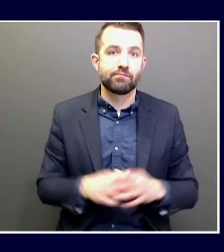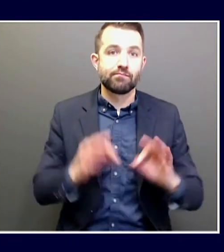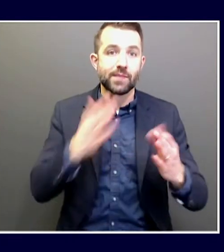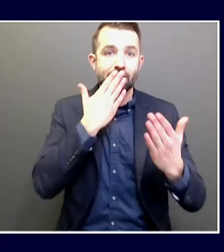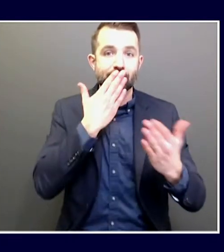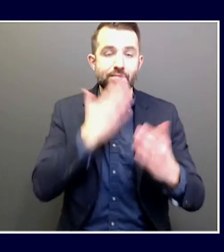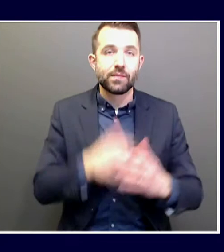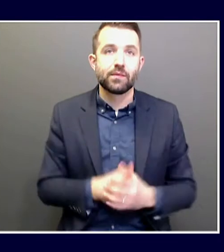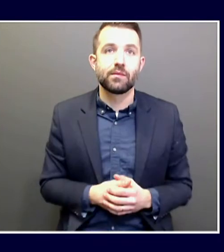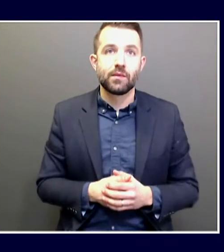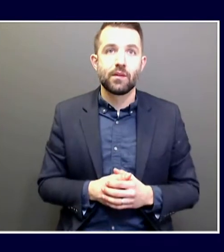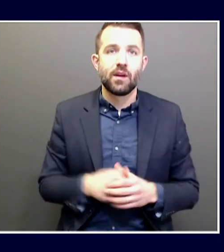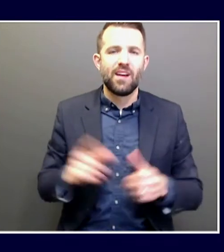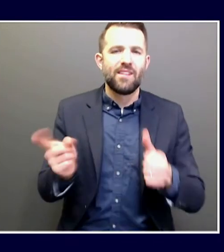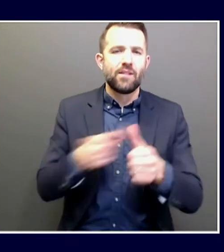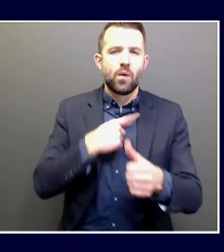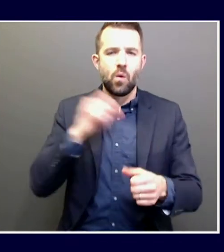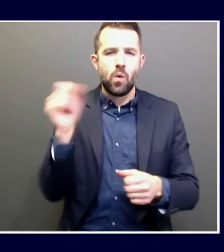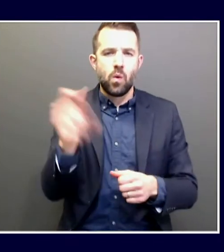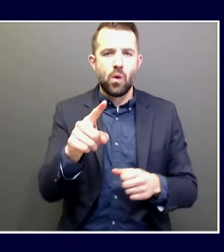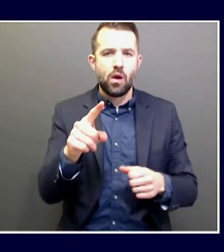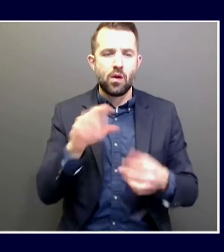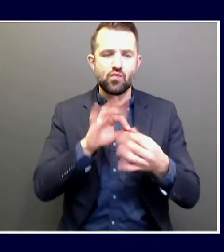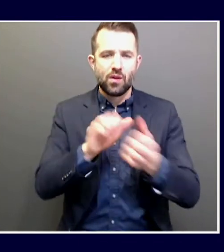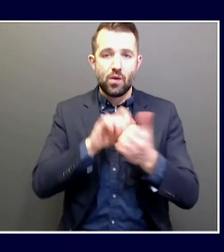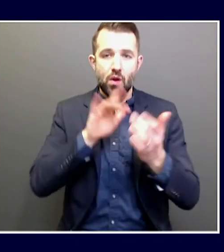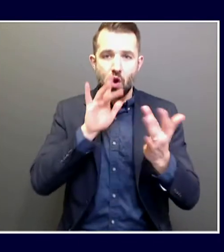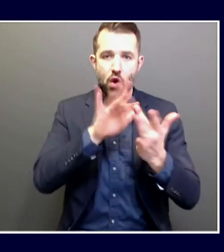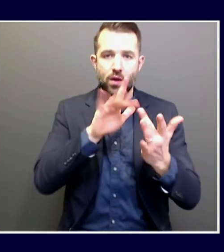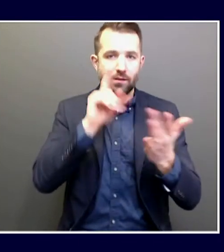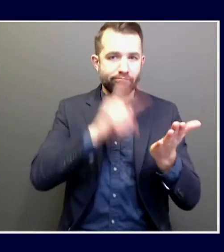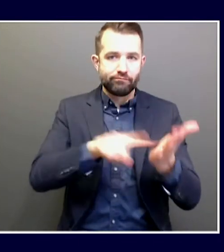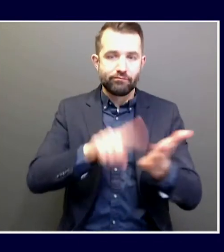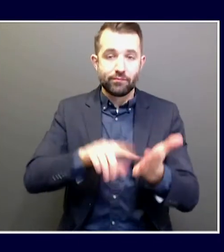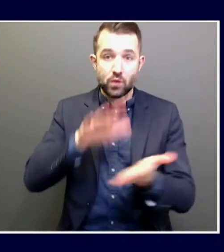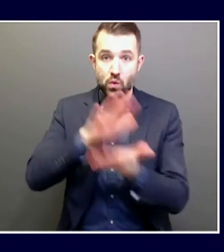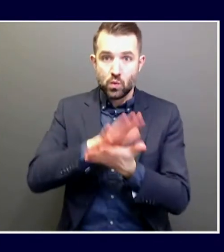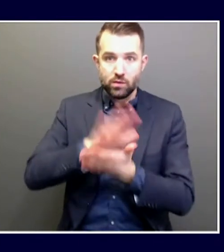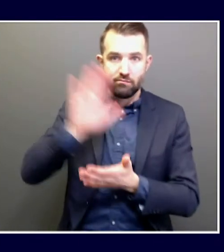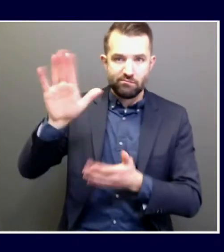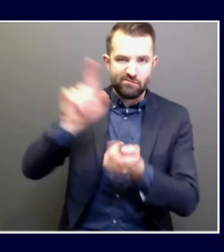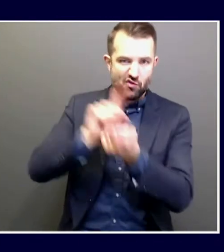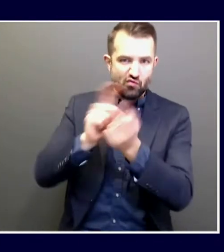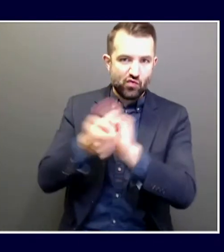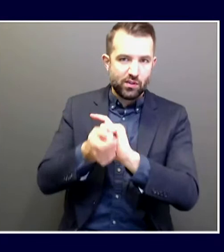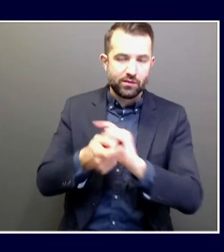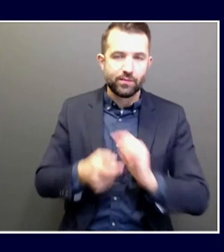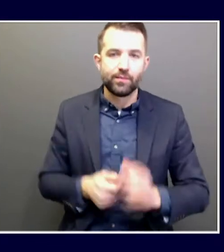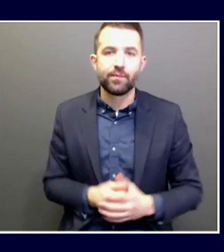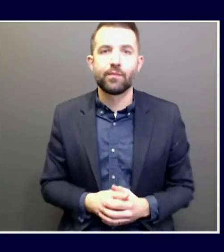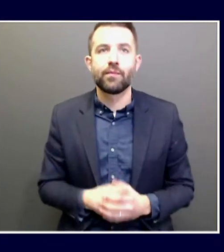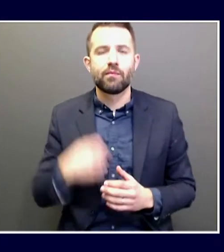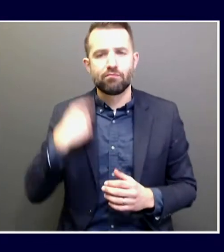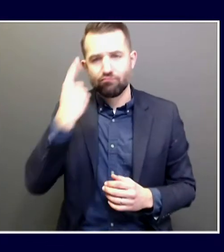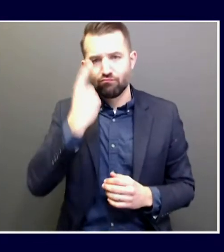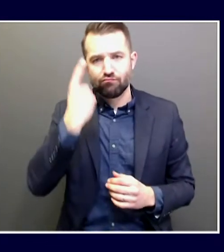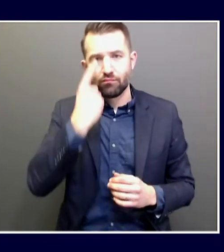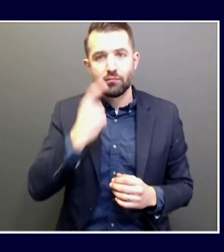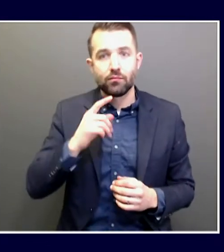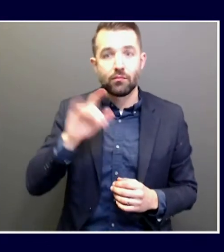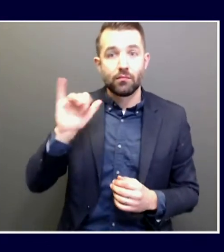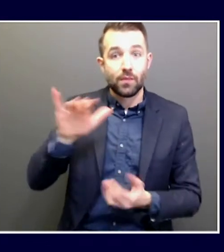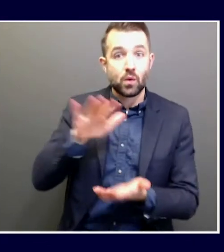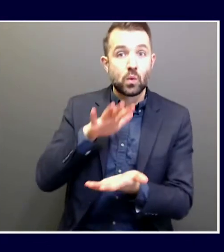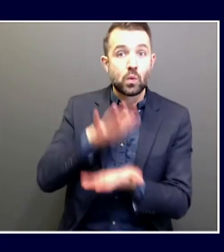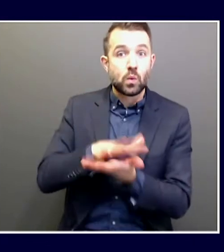question relates to the contact tracing change in schools today. Has data showed that most of the transmission occurring in schools is happening